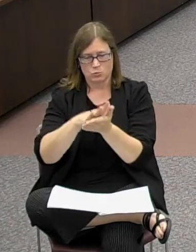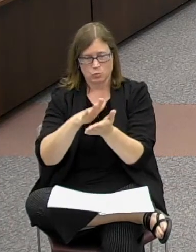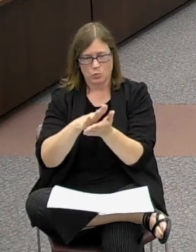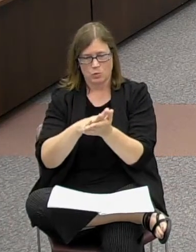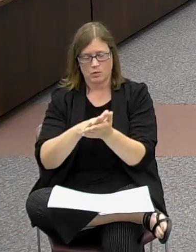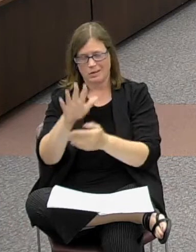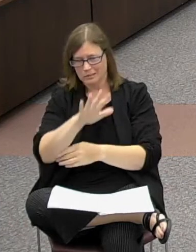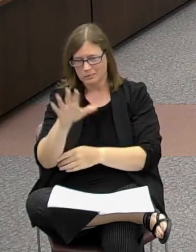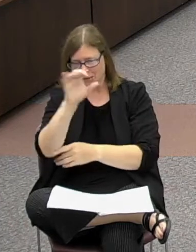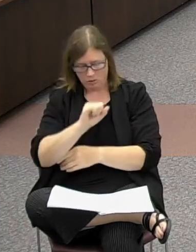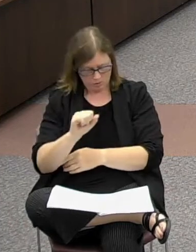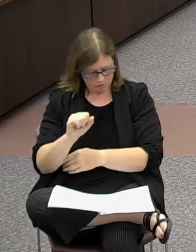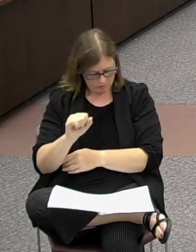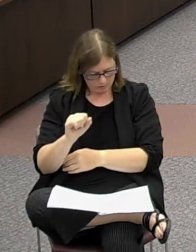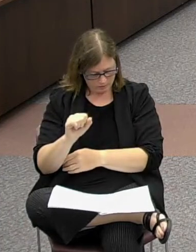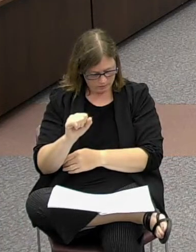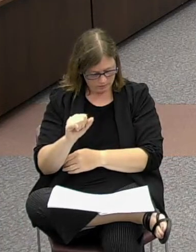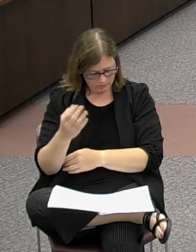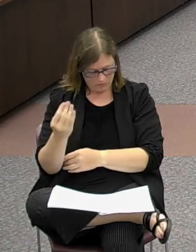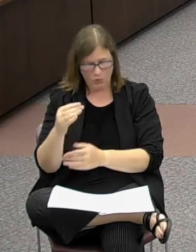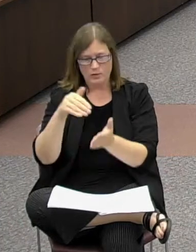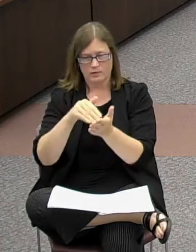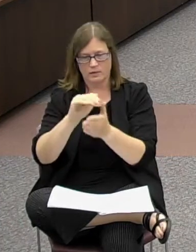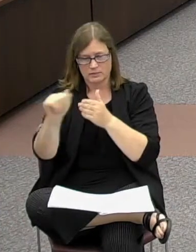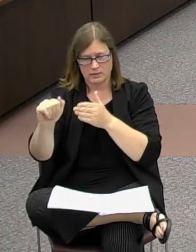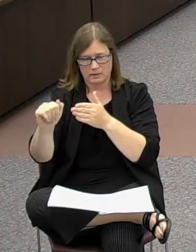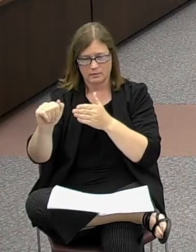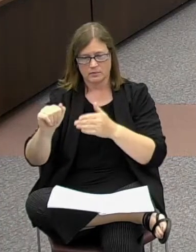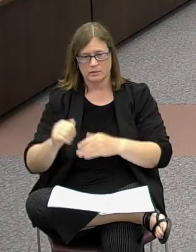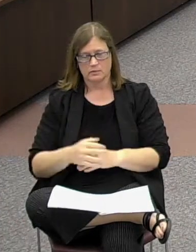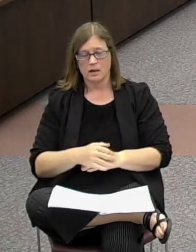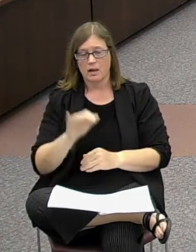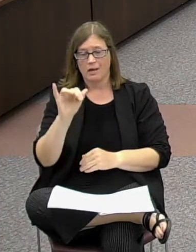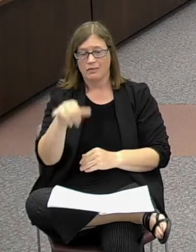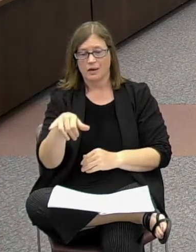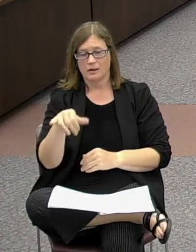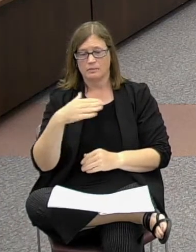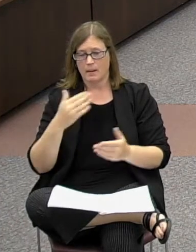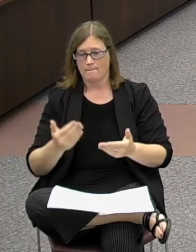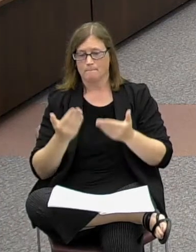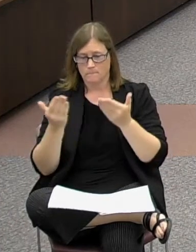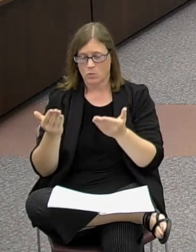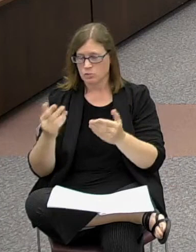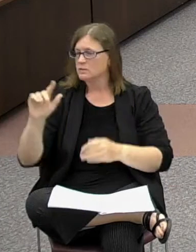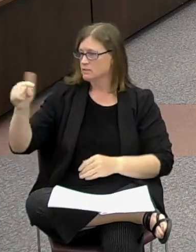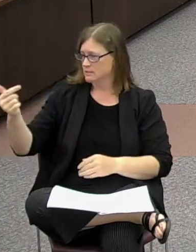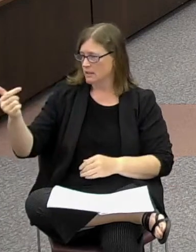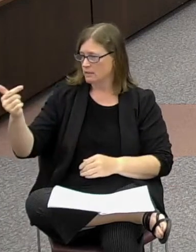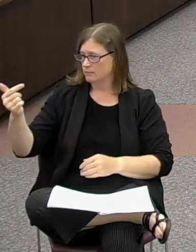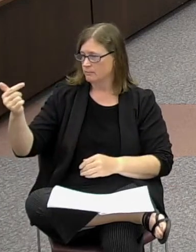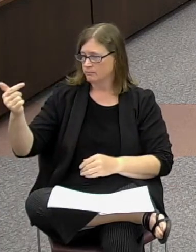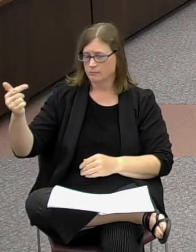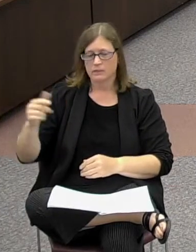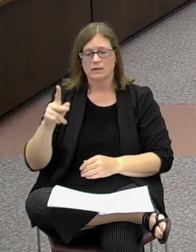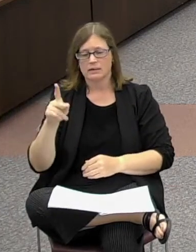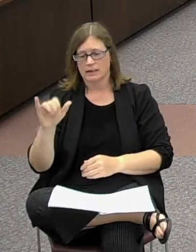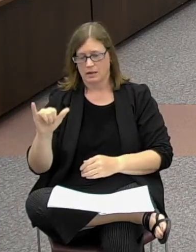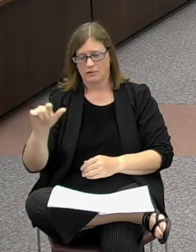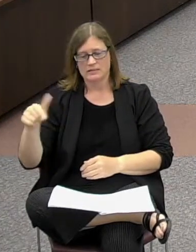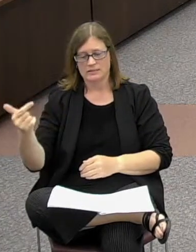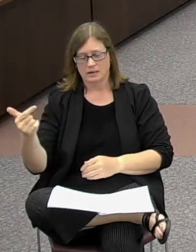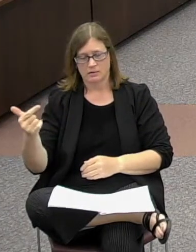with an estimated cost of $14,000. And that will be my motion. Second. Cassie seconds.